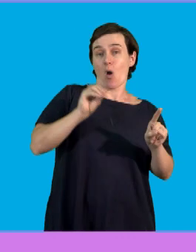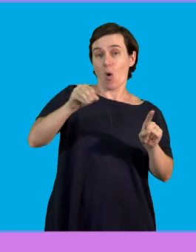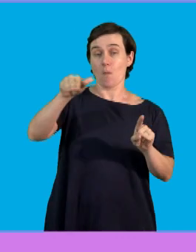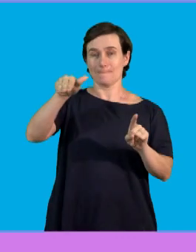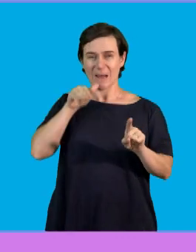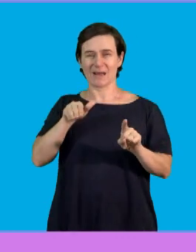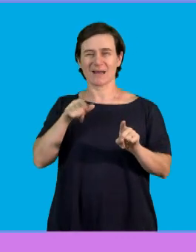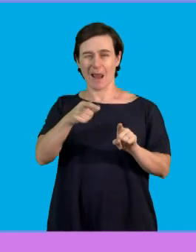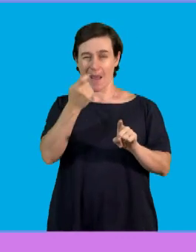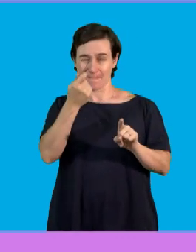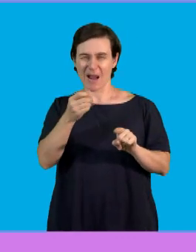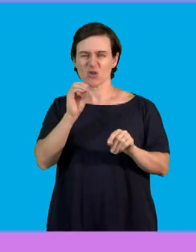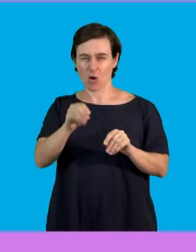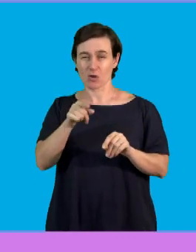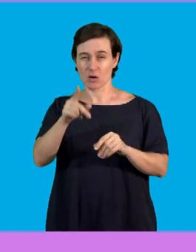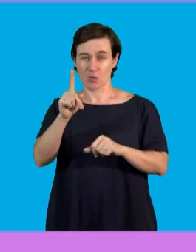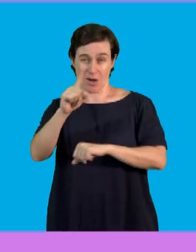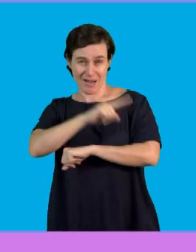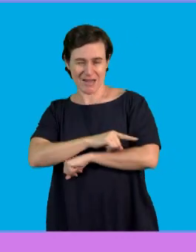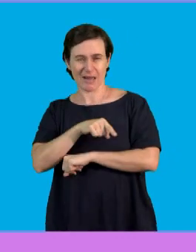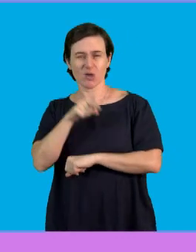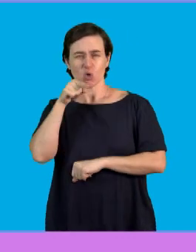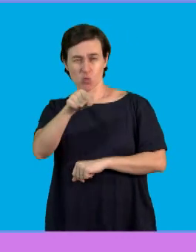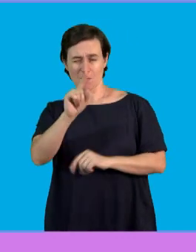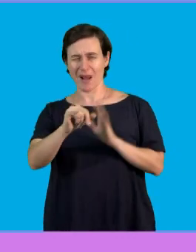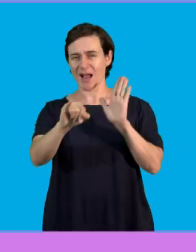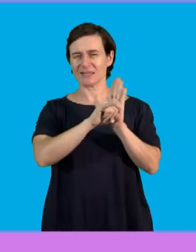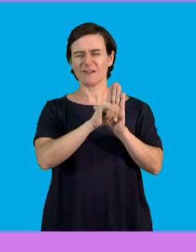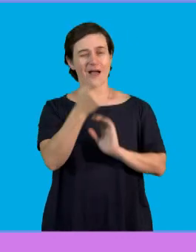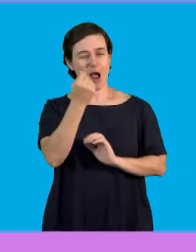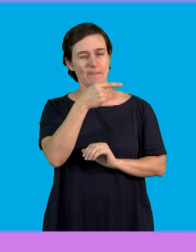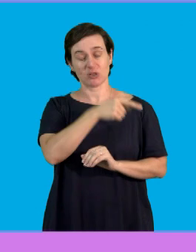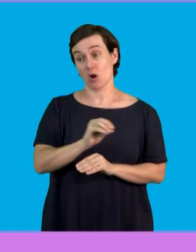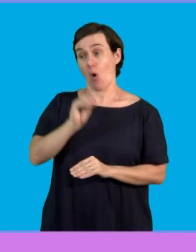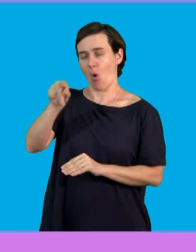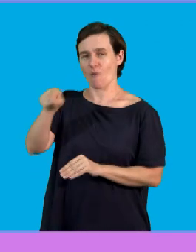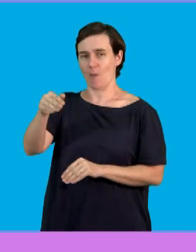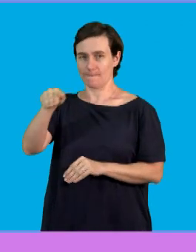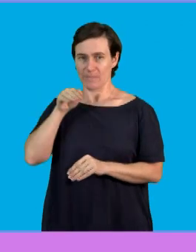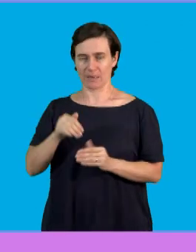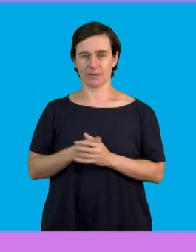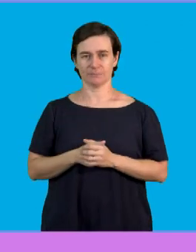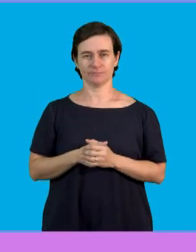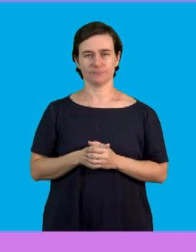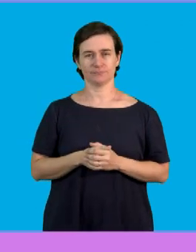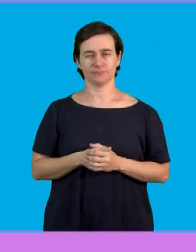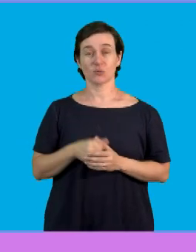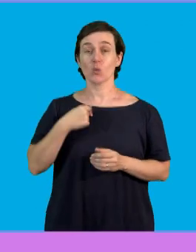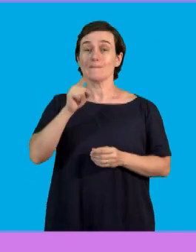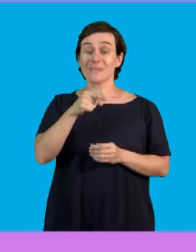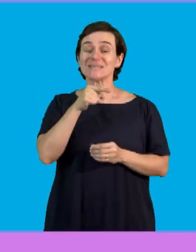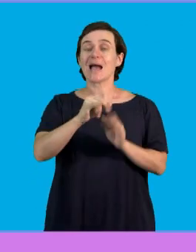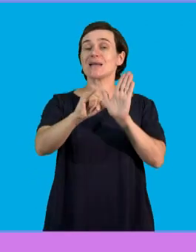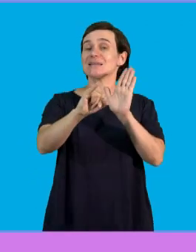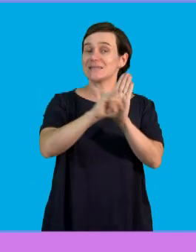day. Identify the amount that was owed. So we are not to calculate, but we are to identify and show